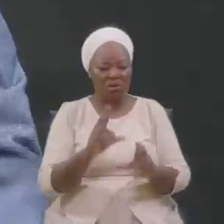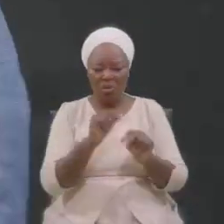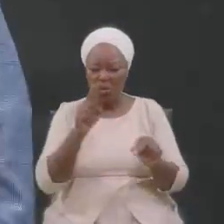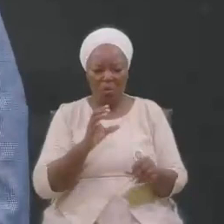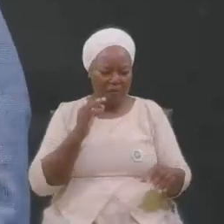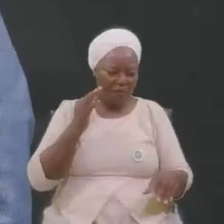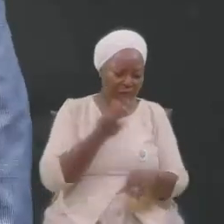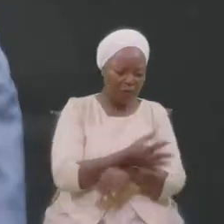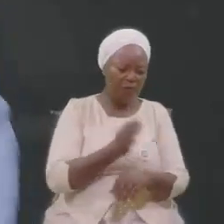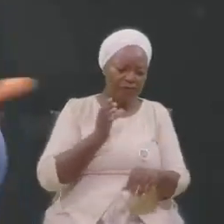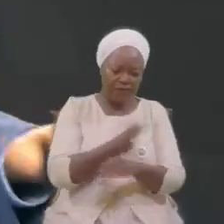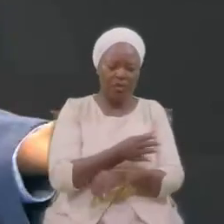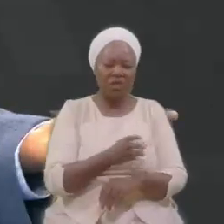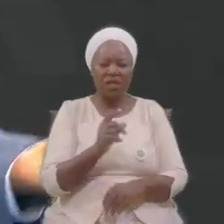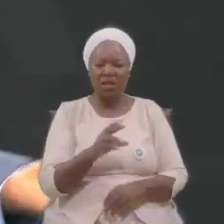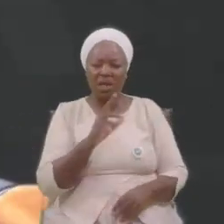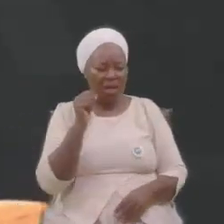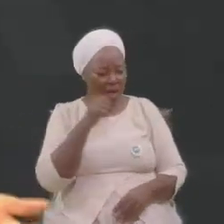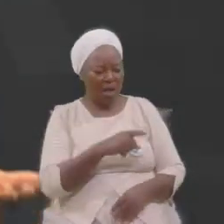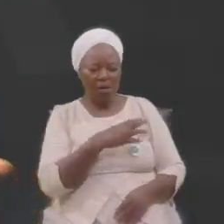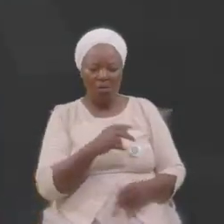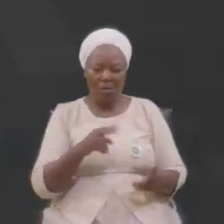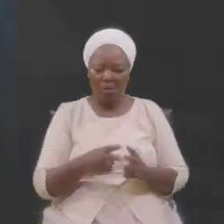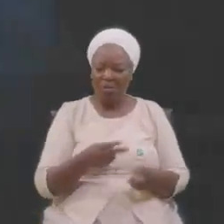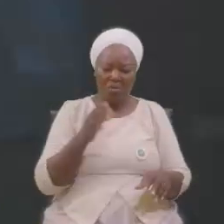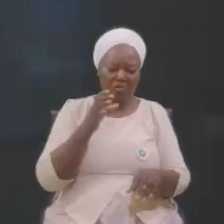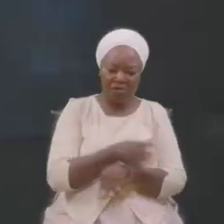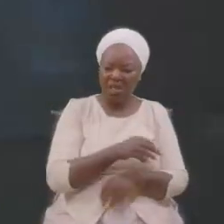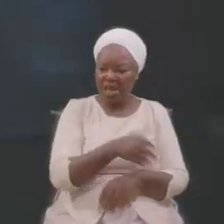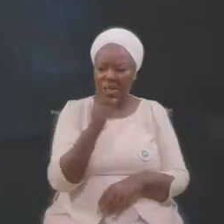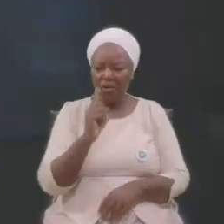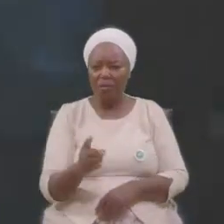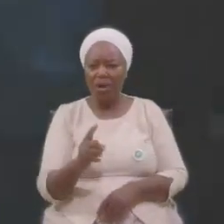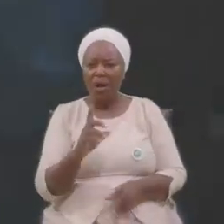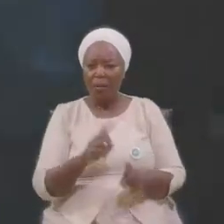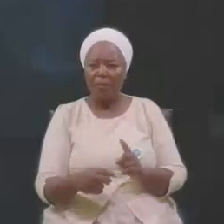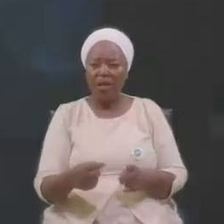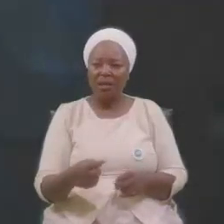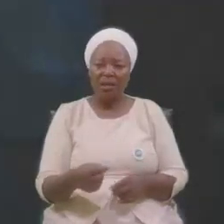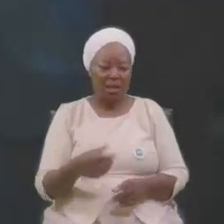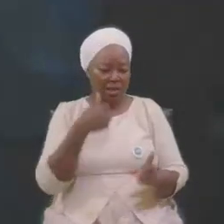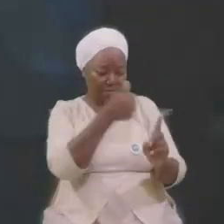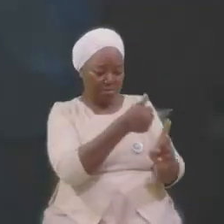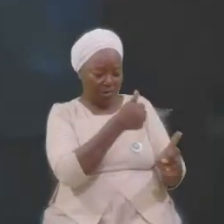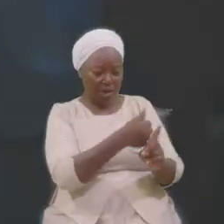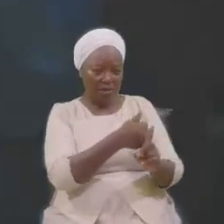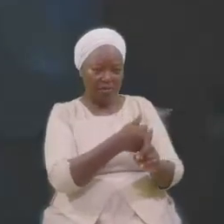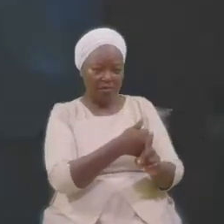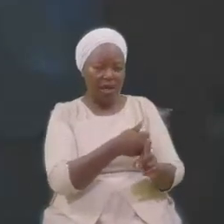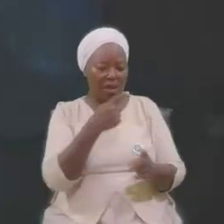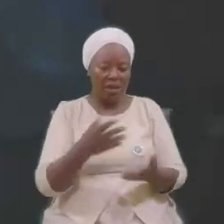nobody dragging them, nobody forcing them. Here, the service